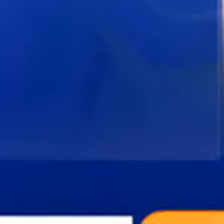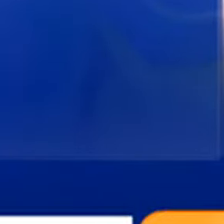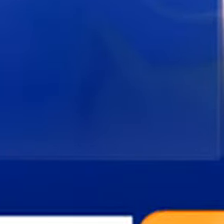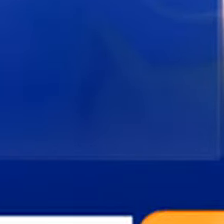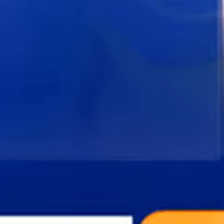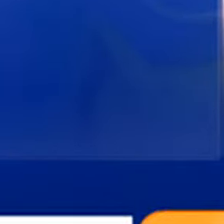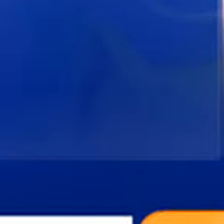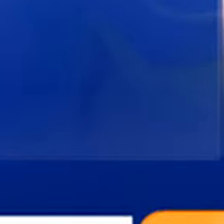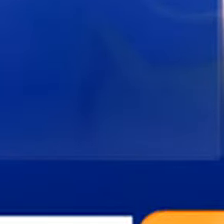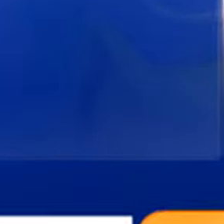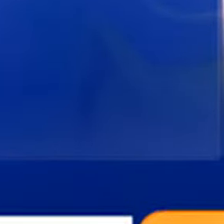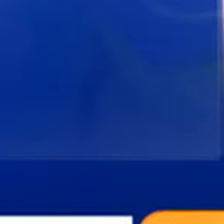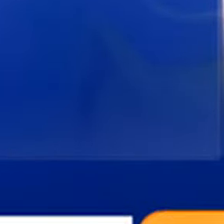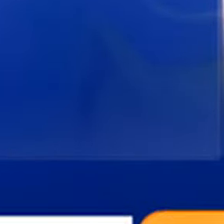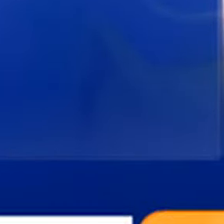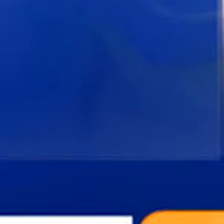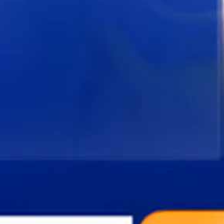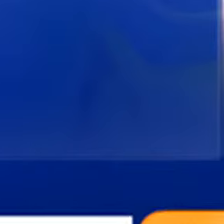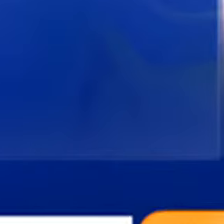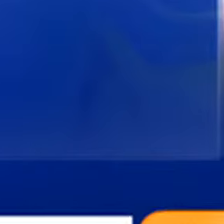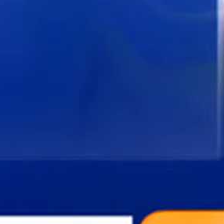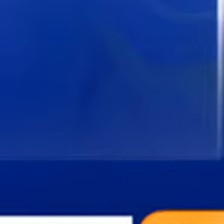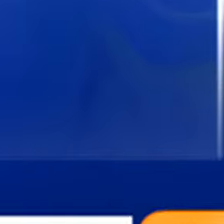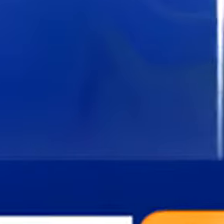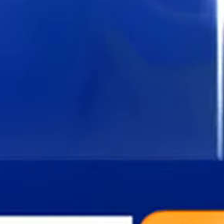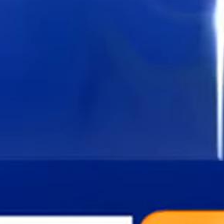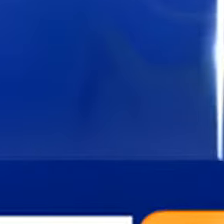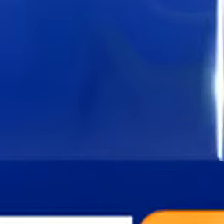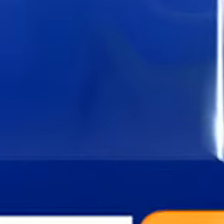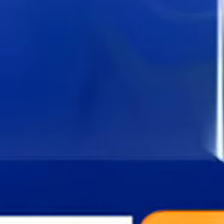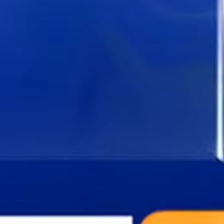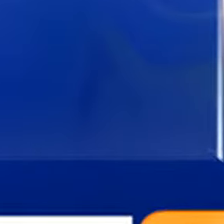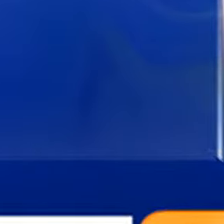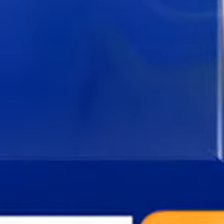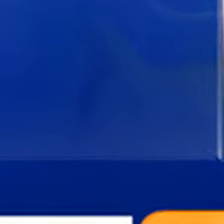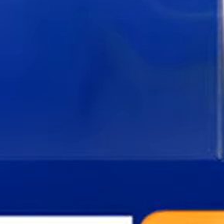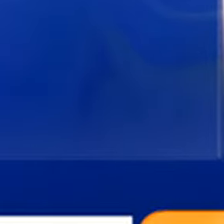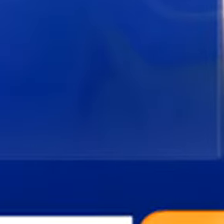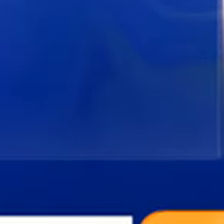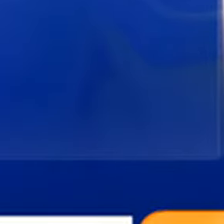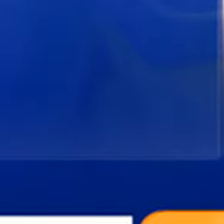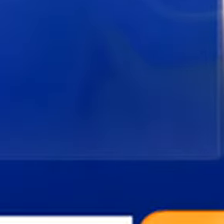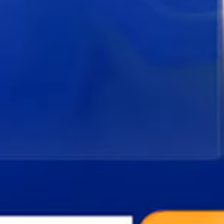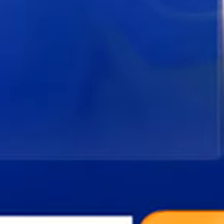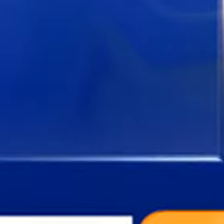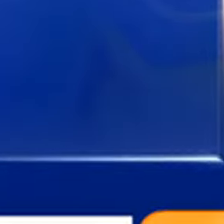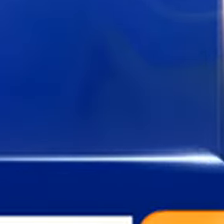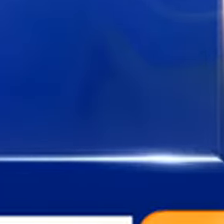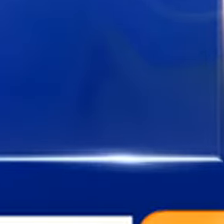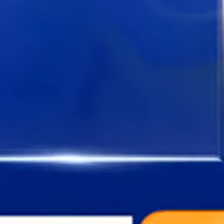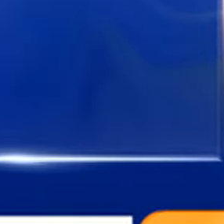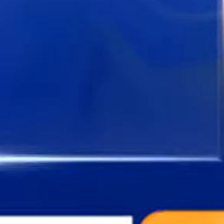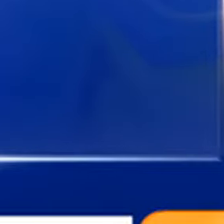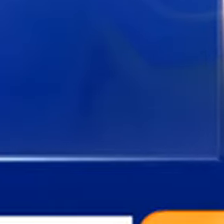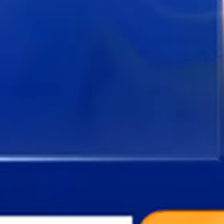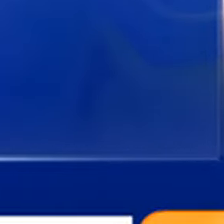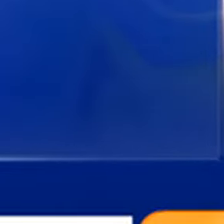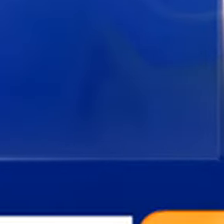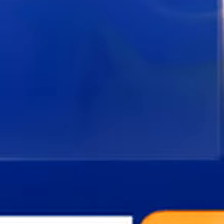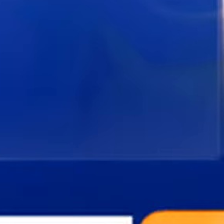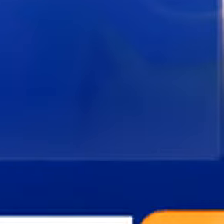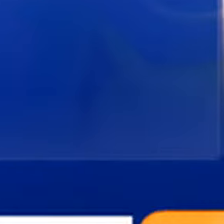who choose the coffin or the family of the bereaved? I think I can answer that. Yeah. Currently, I'm